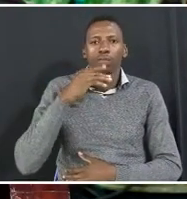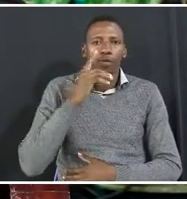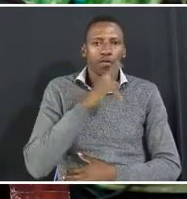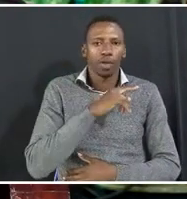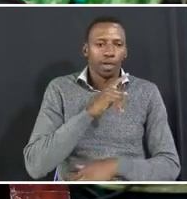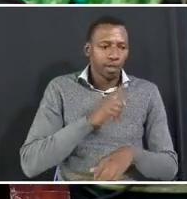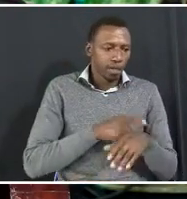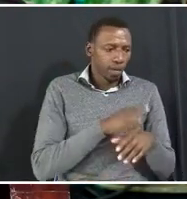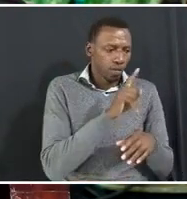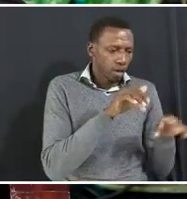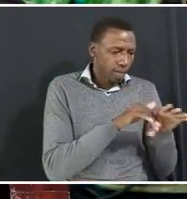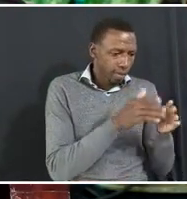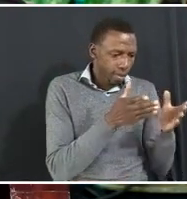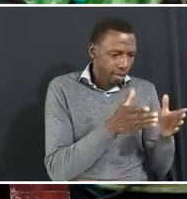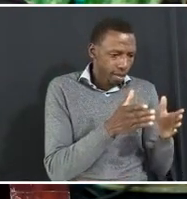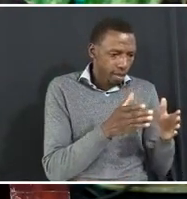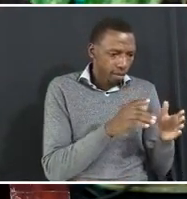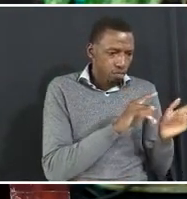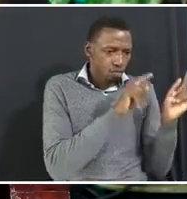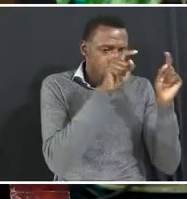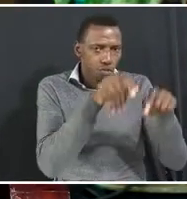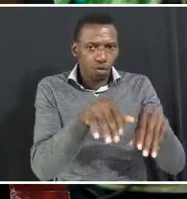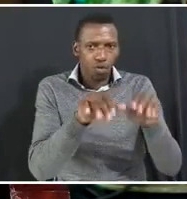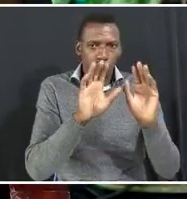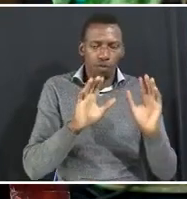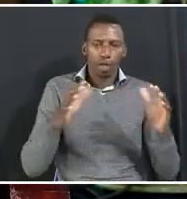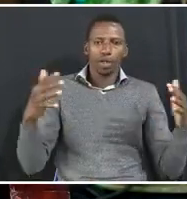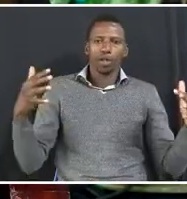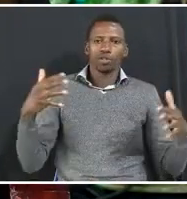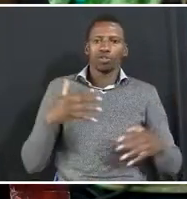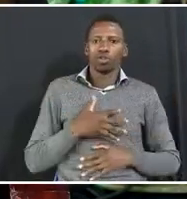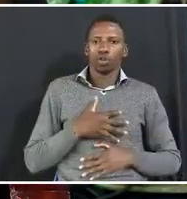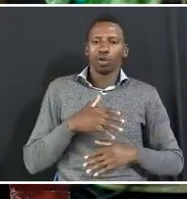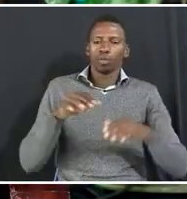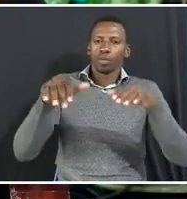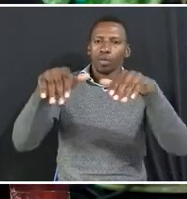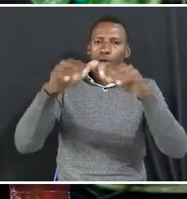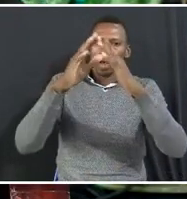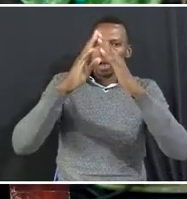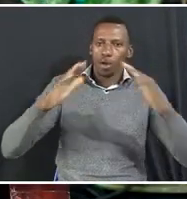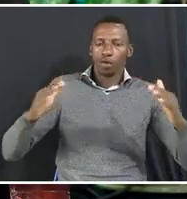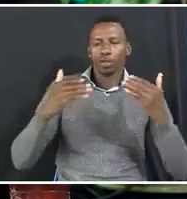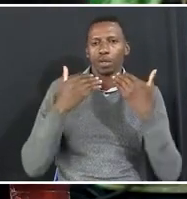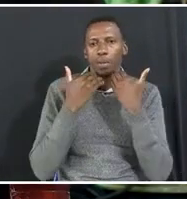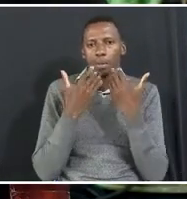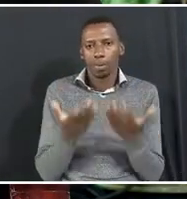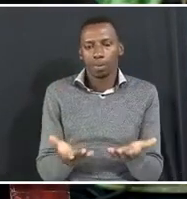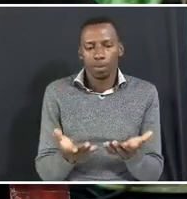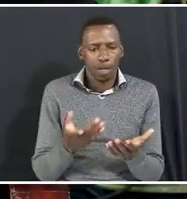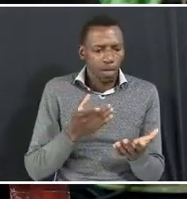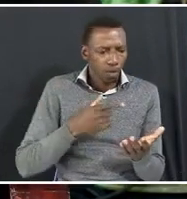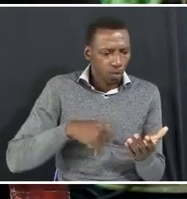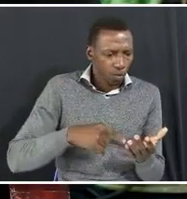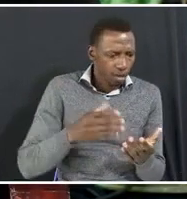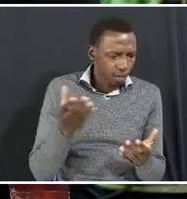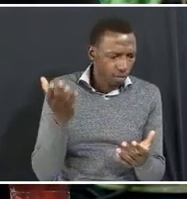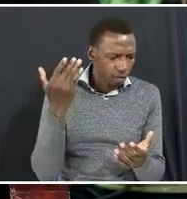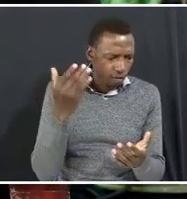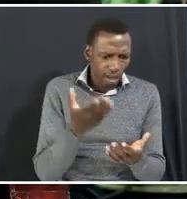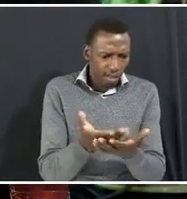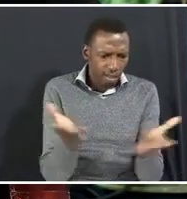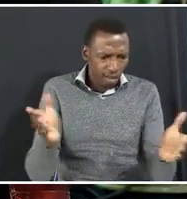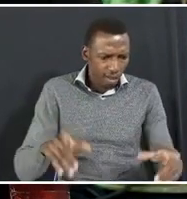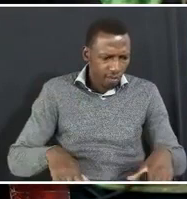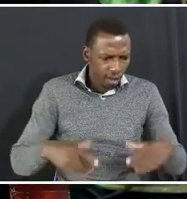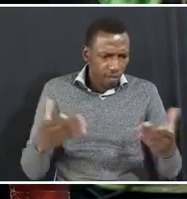went for the funeral, we discovered that they didn't actually have a shelter. As a matter of fact, they were living in